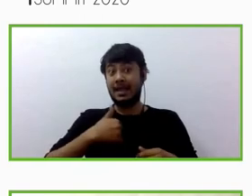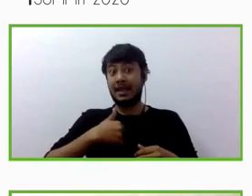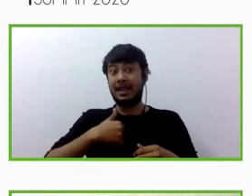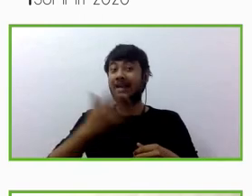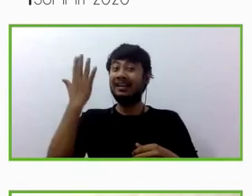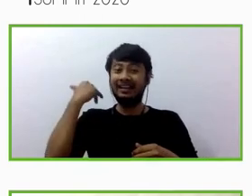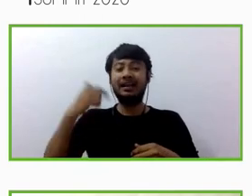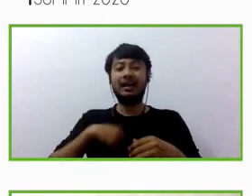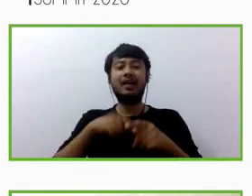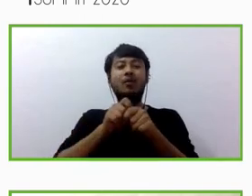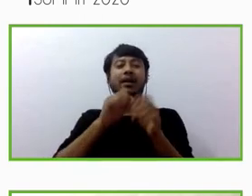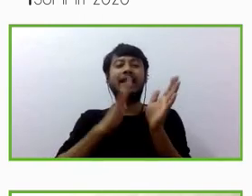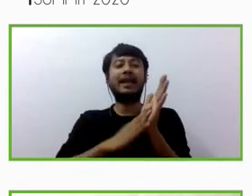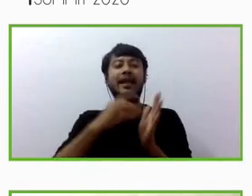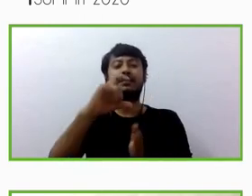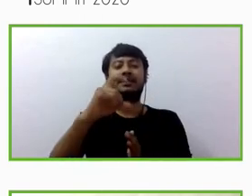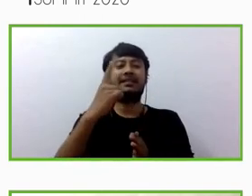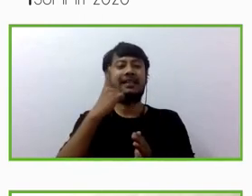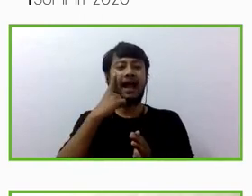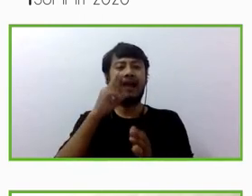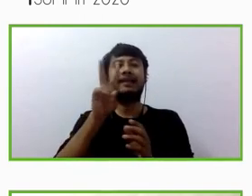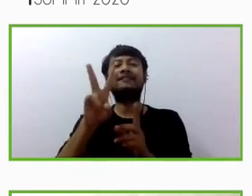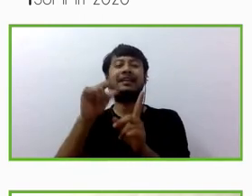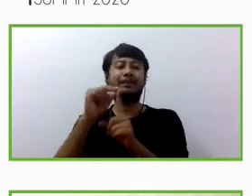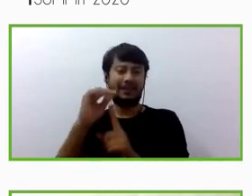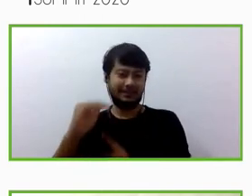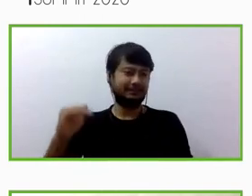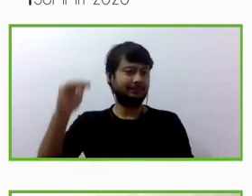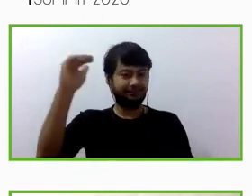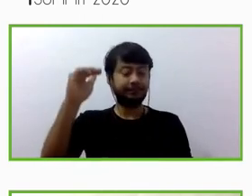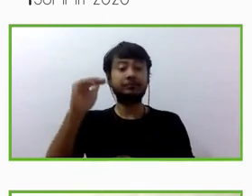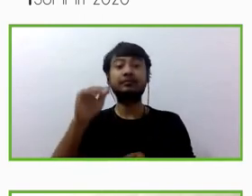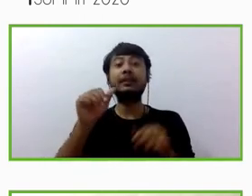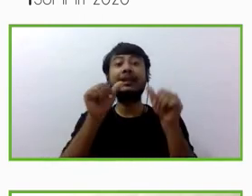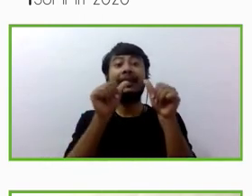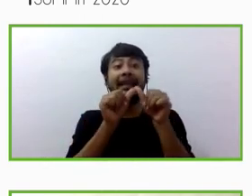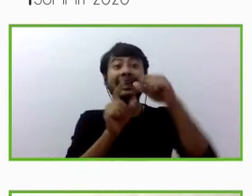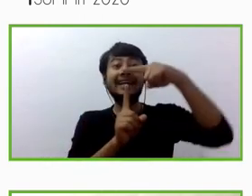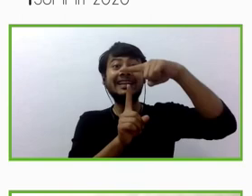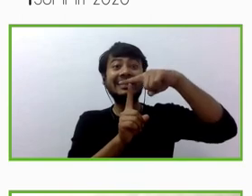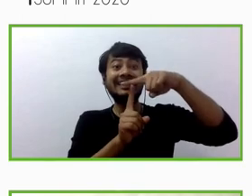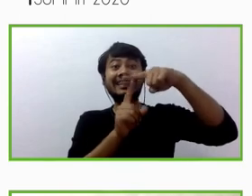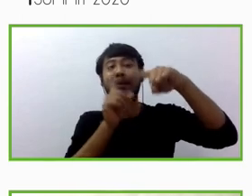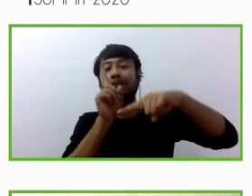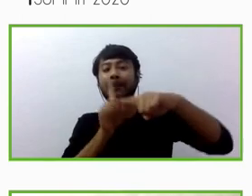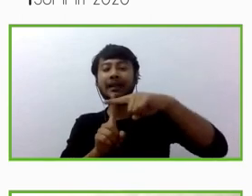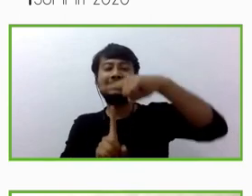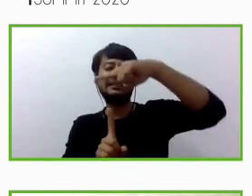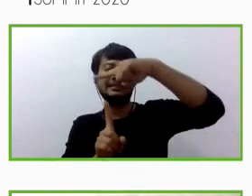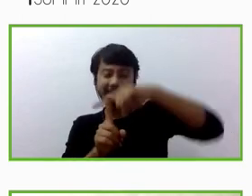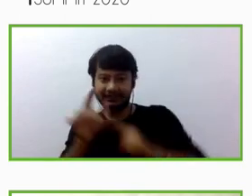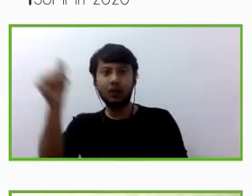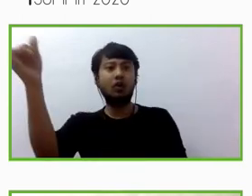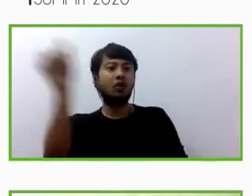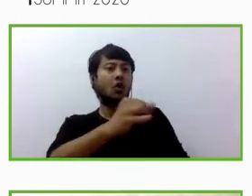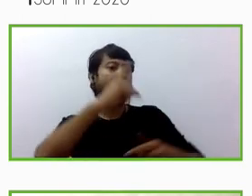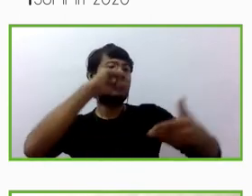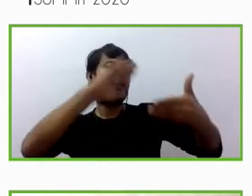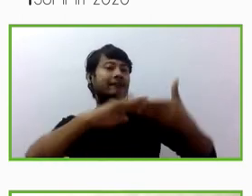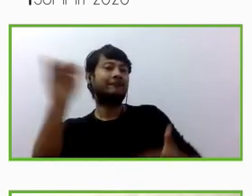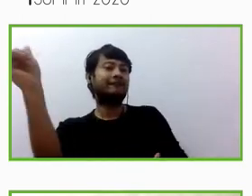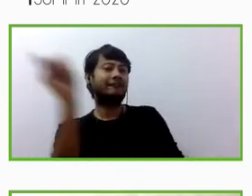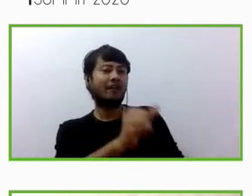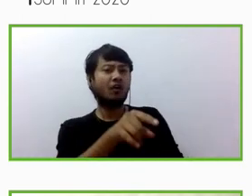MCI. And so AT&T called her to see if she would like to switch her phone service to